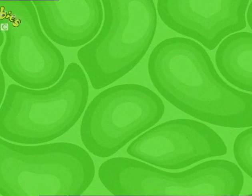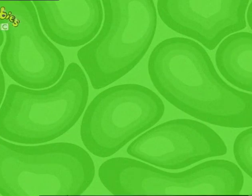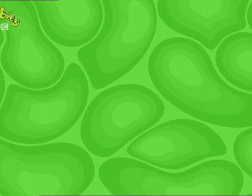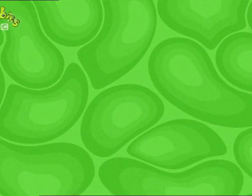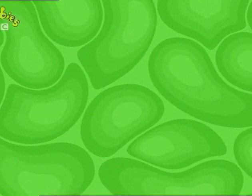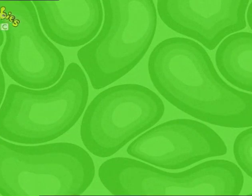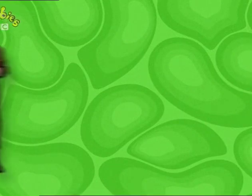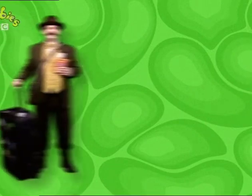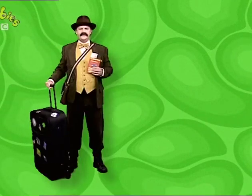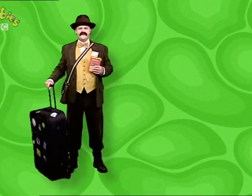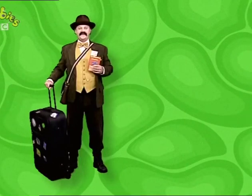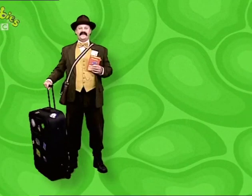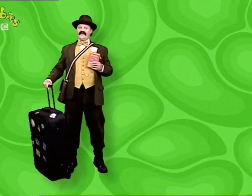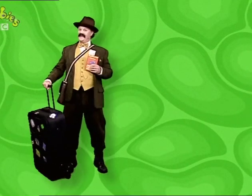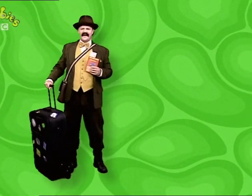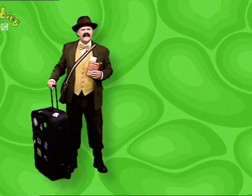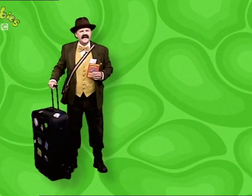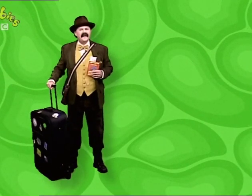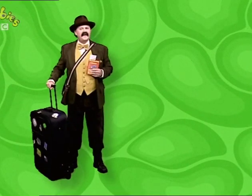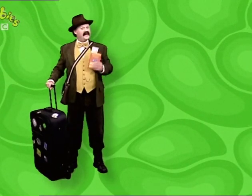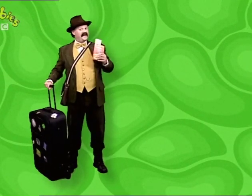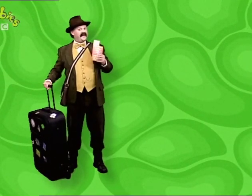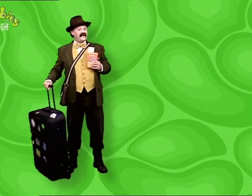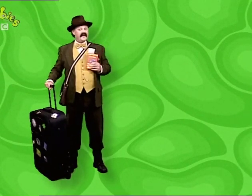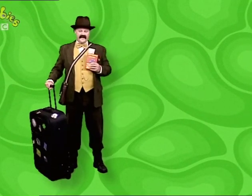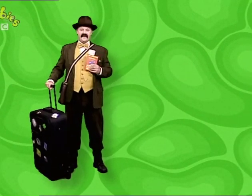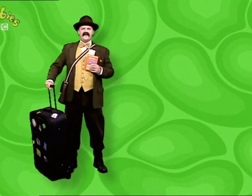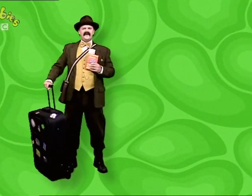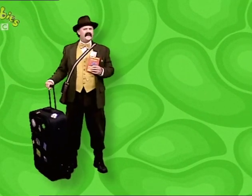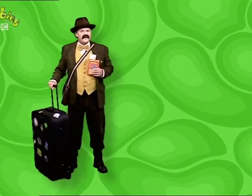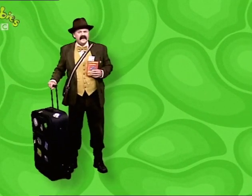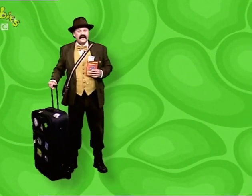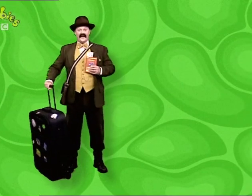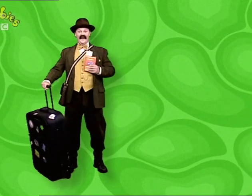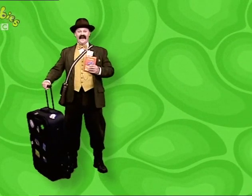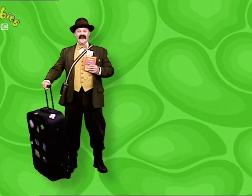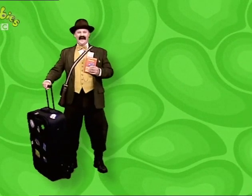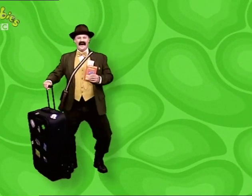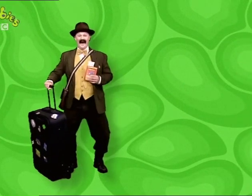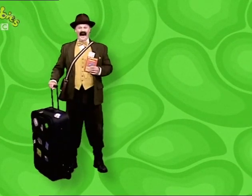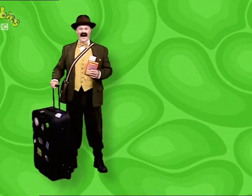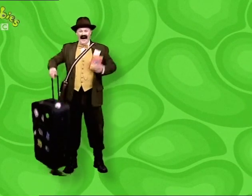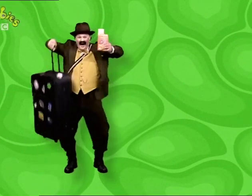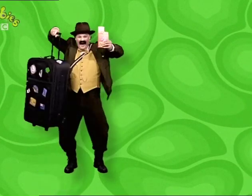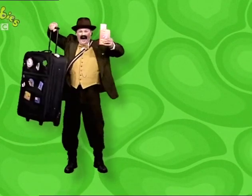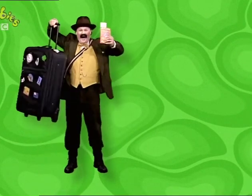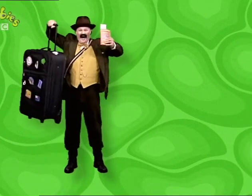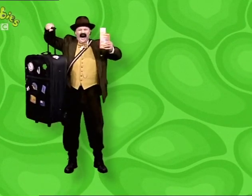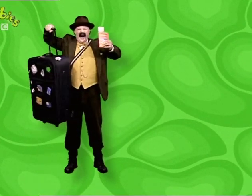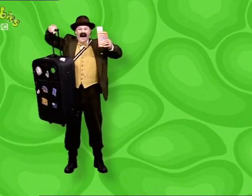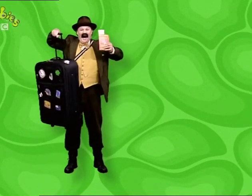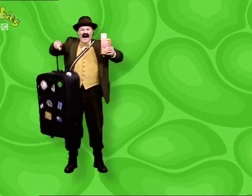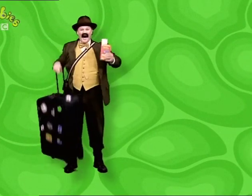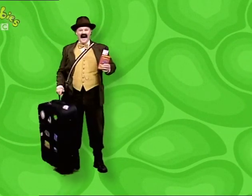Rapids. When he's not travelling the world in search of animals, Rapids Johnson is travelling the world. He